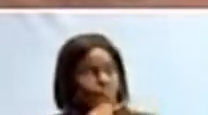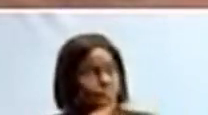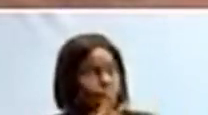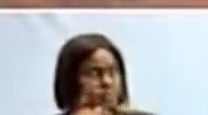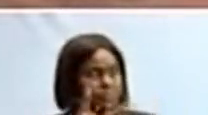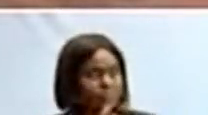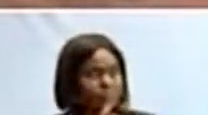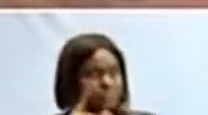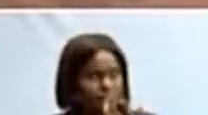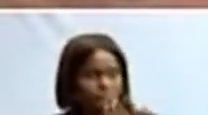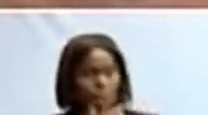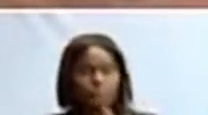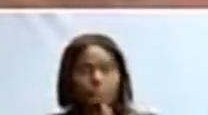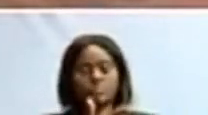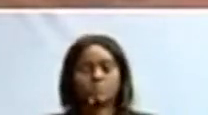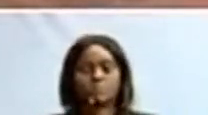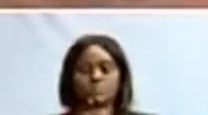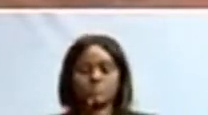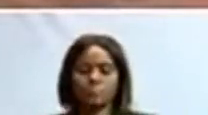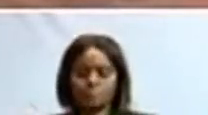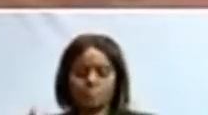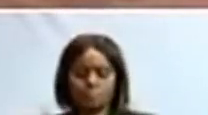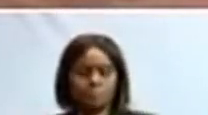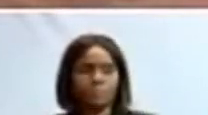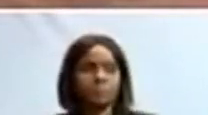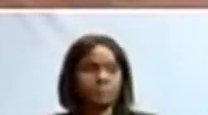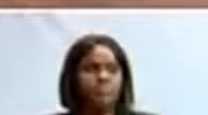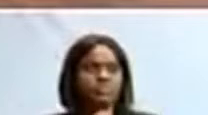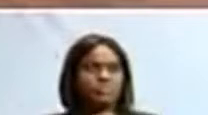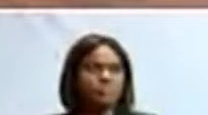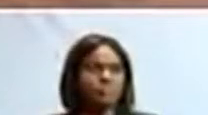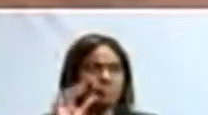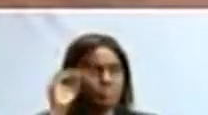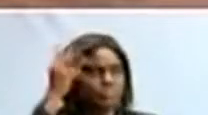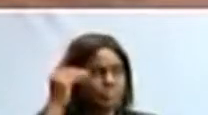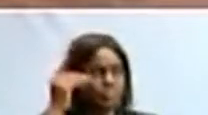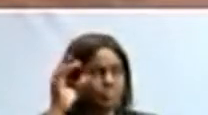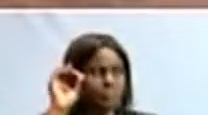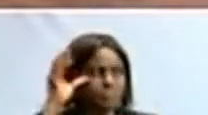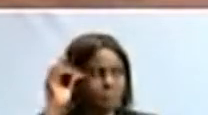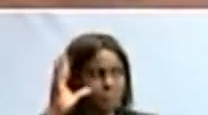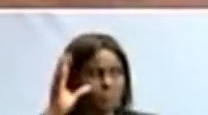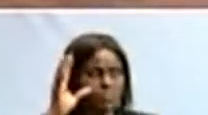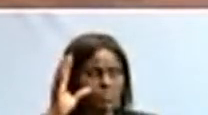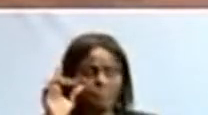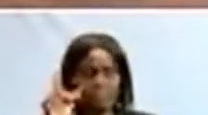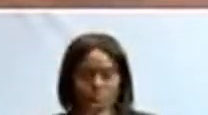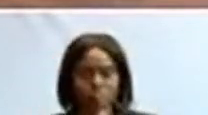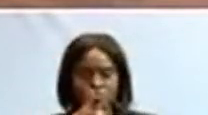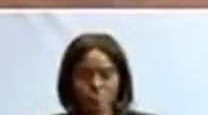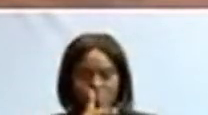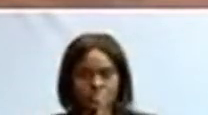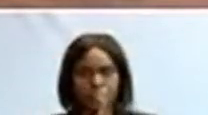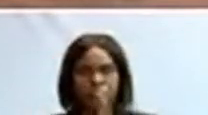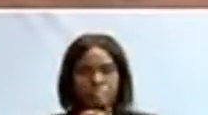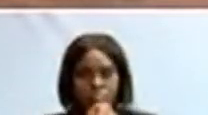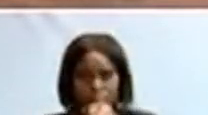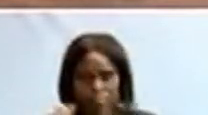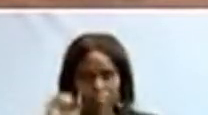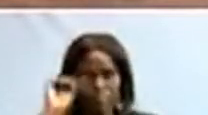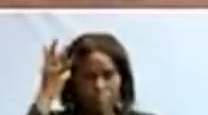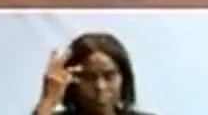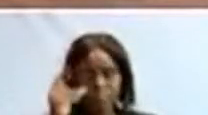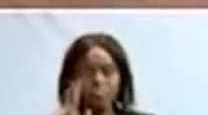to procure the rescue ambulance to secure the rescue ambulance